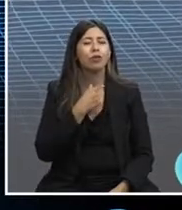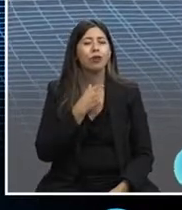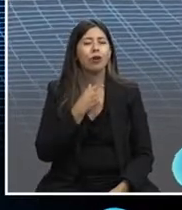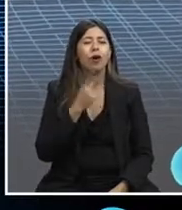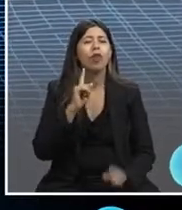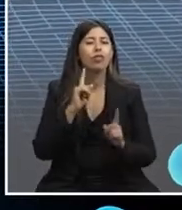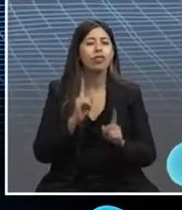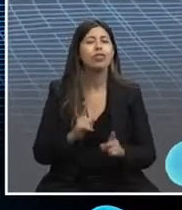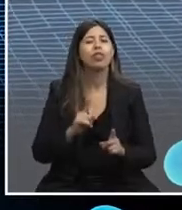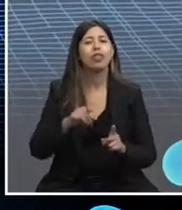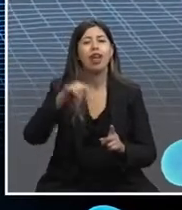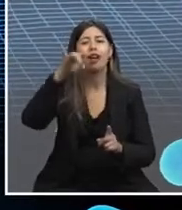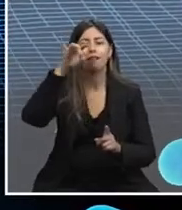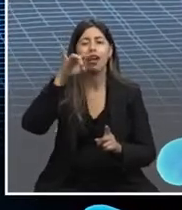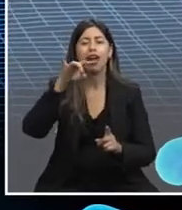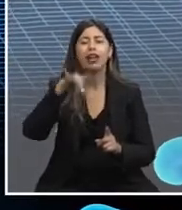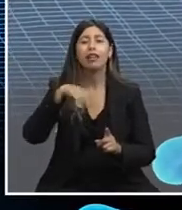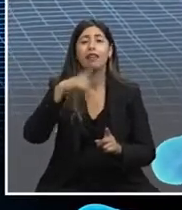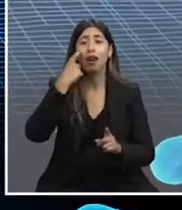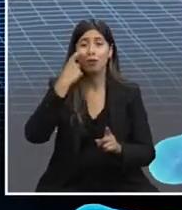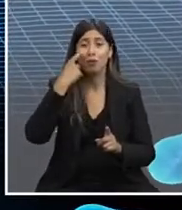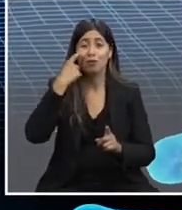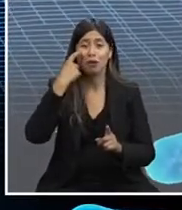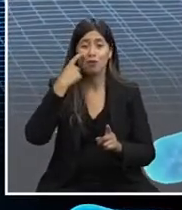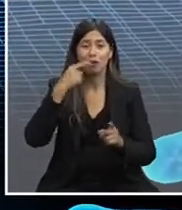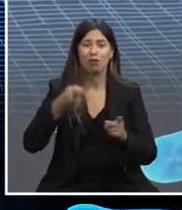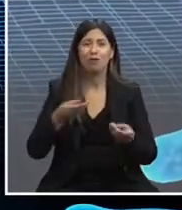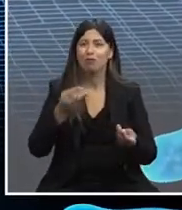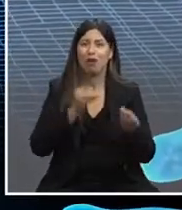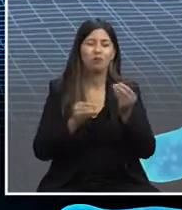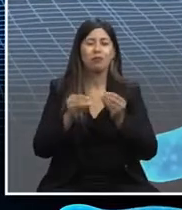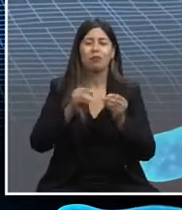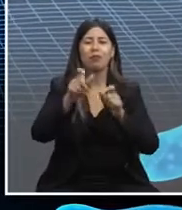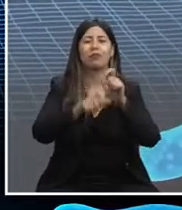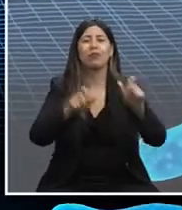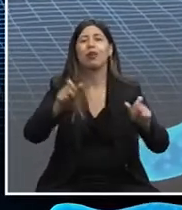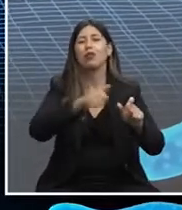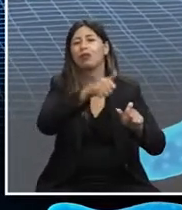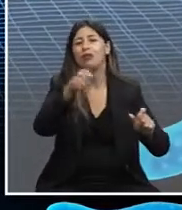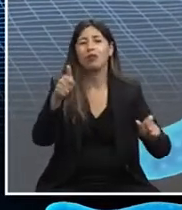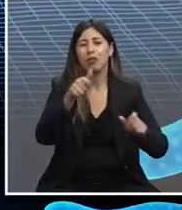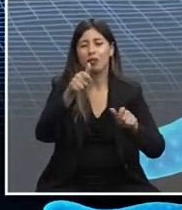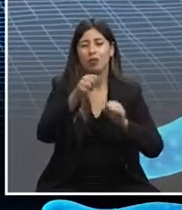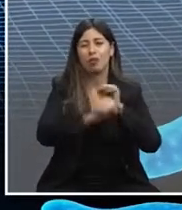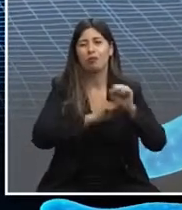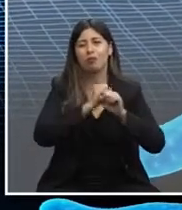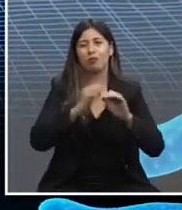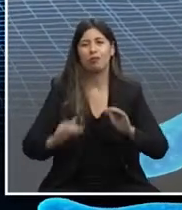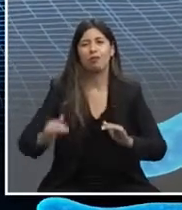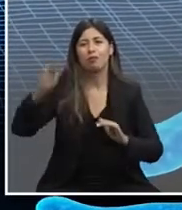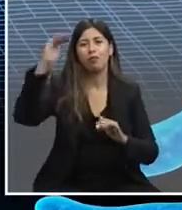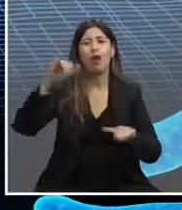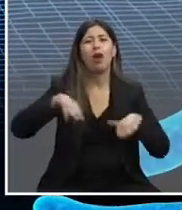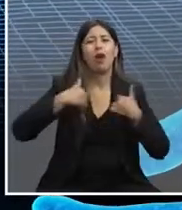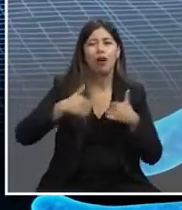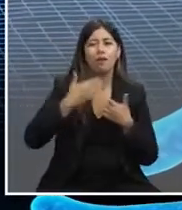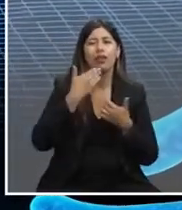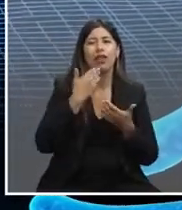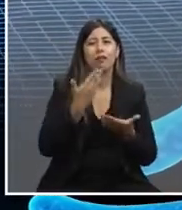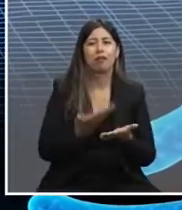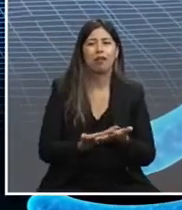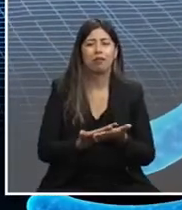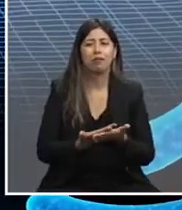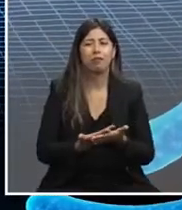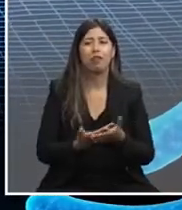Experiments have shown that when children are taken to museums asked quiz questions or played trivia